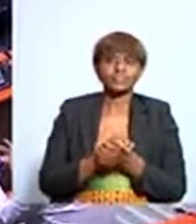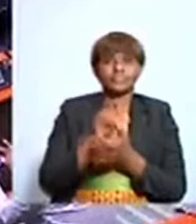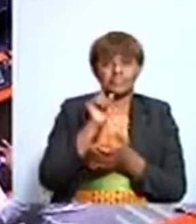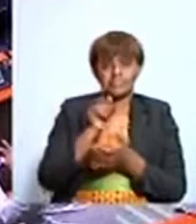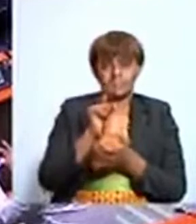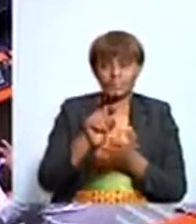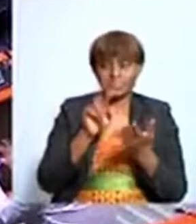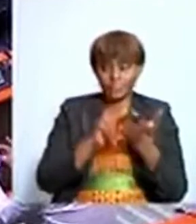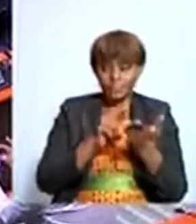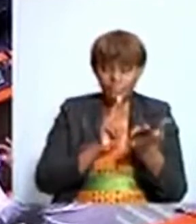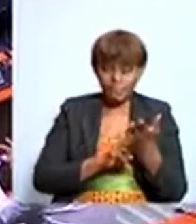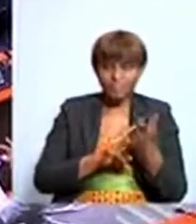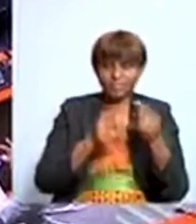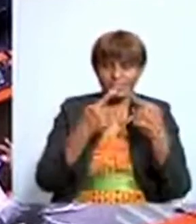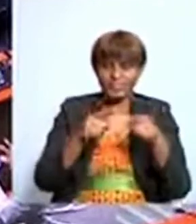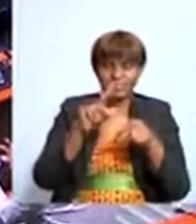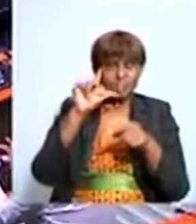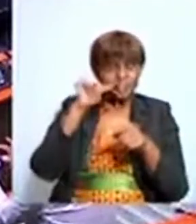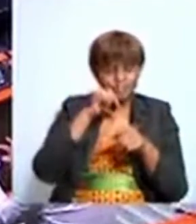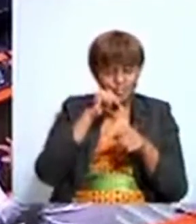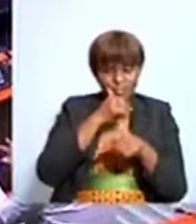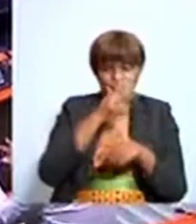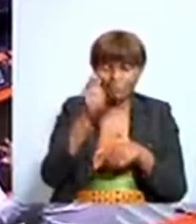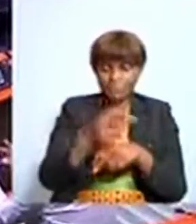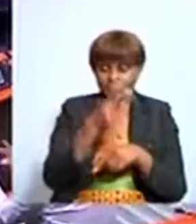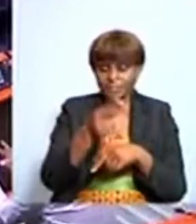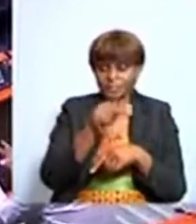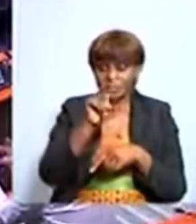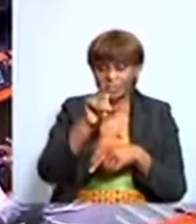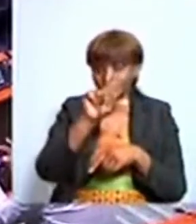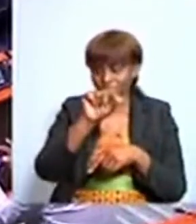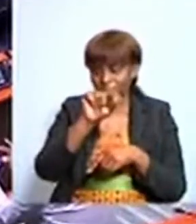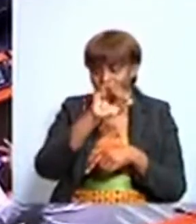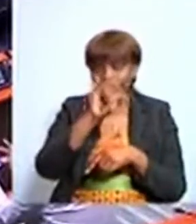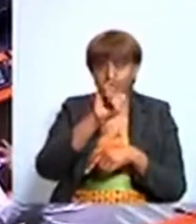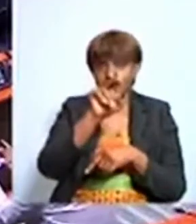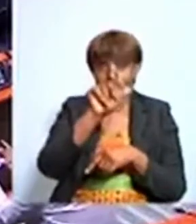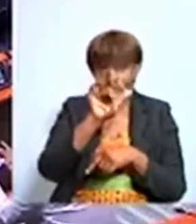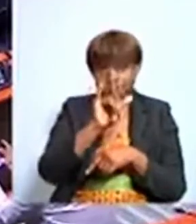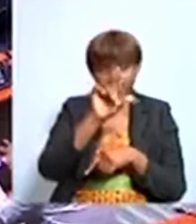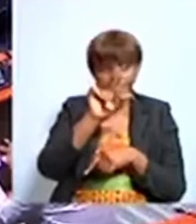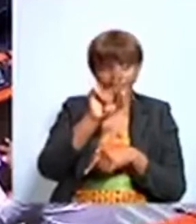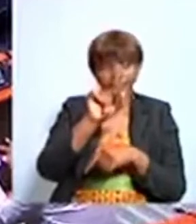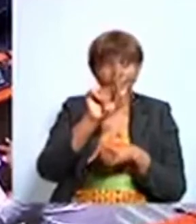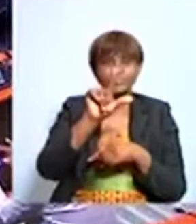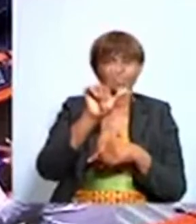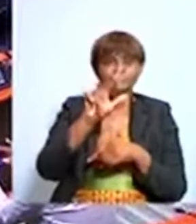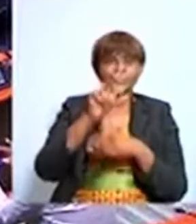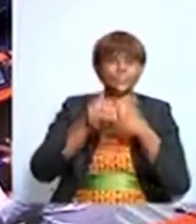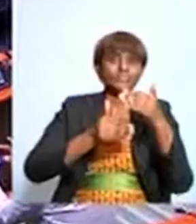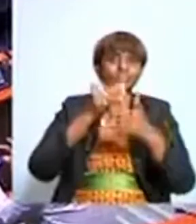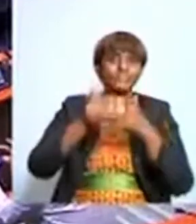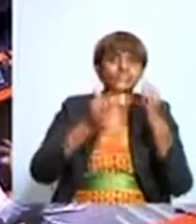Consideration of the report to be taken tomorrow, Thursday, 20th July 2023. Next order.